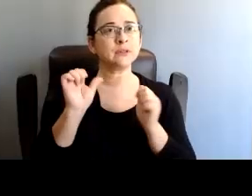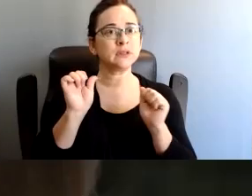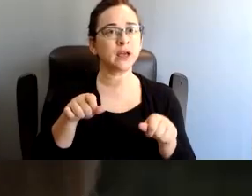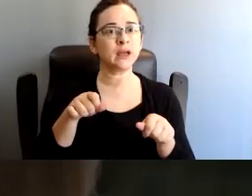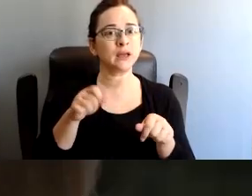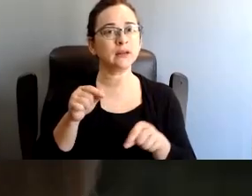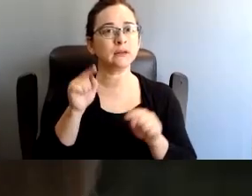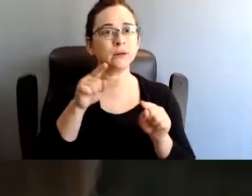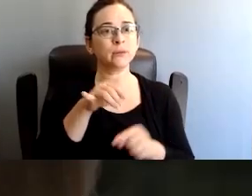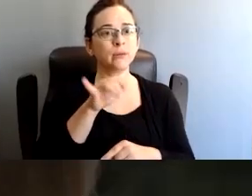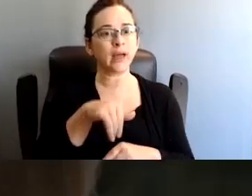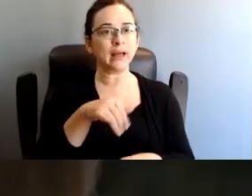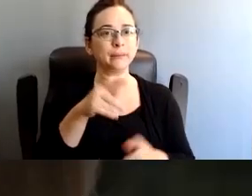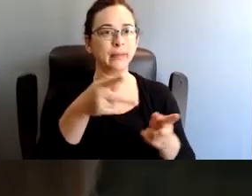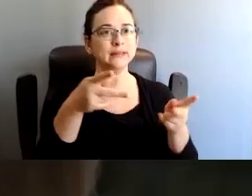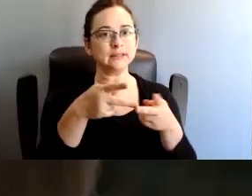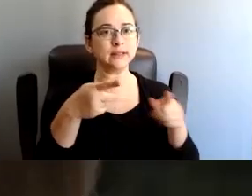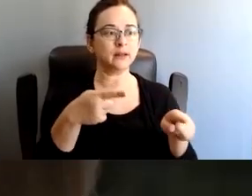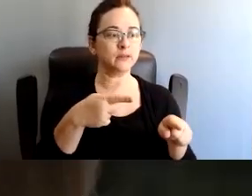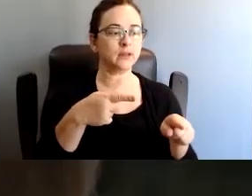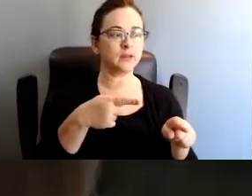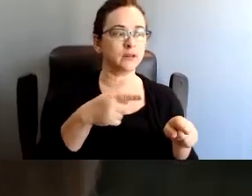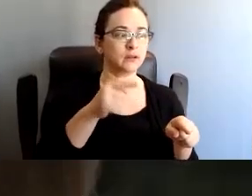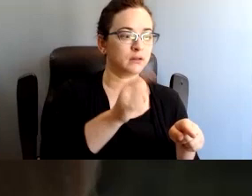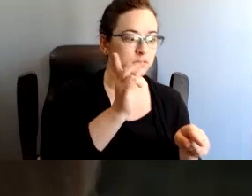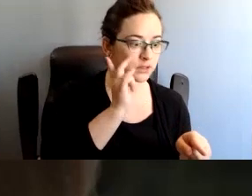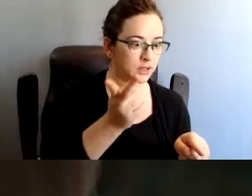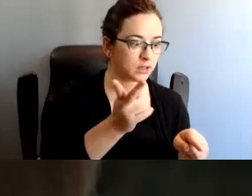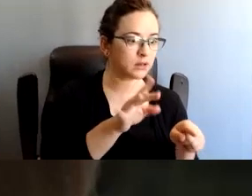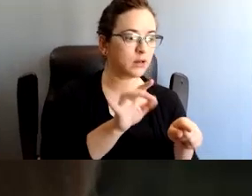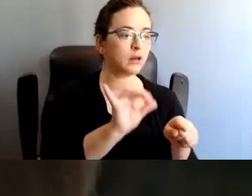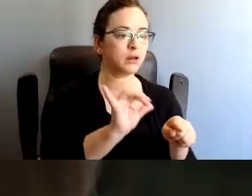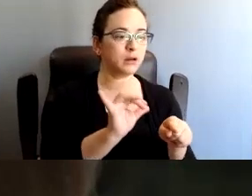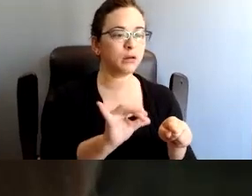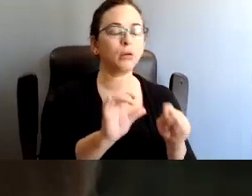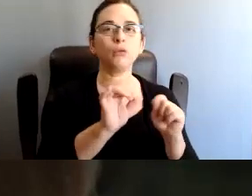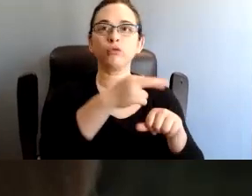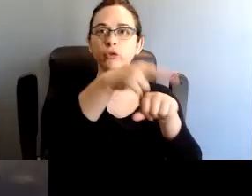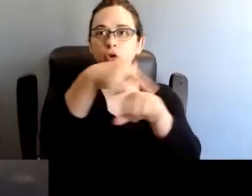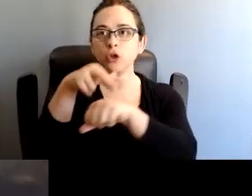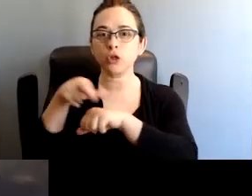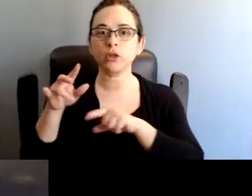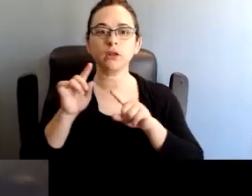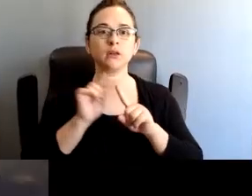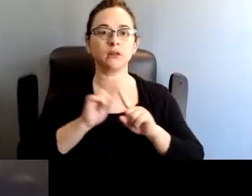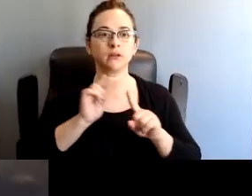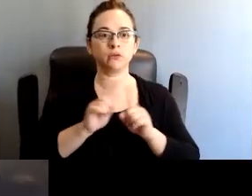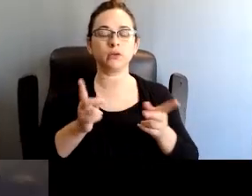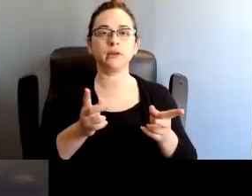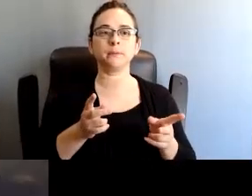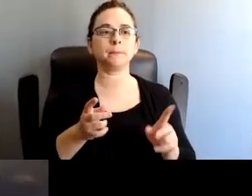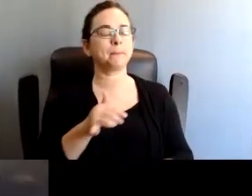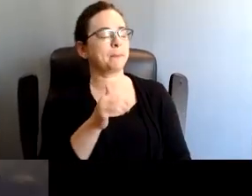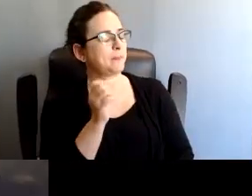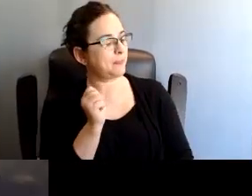referred out to programs. There's no like system in place. Okay. On Starfish, there is request